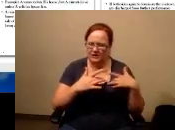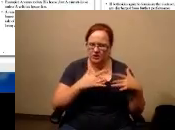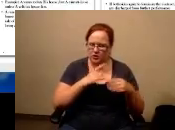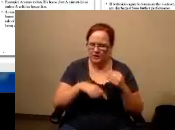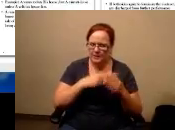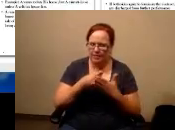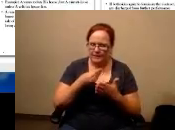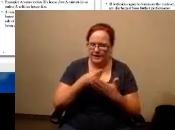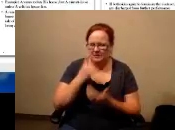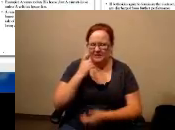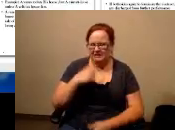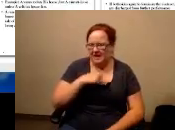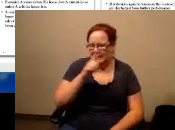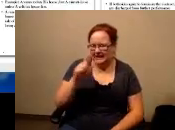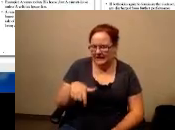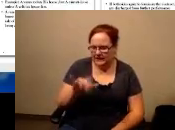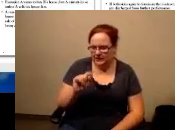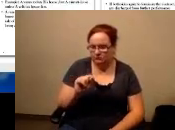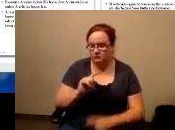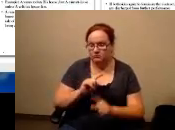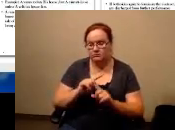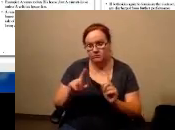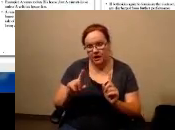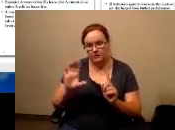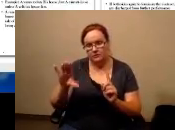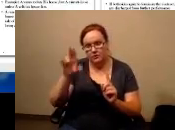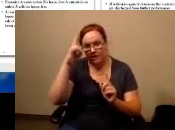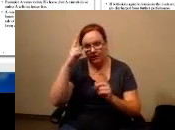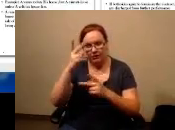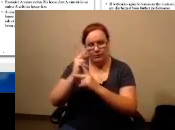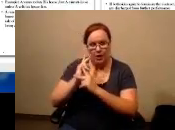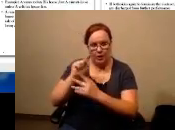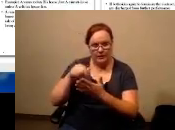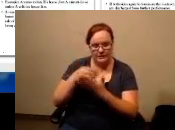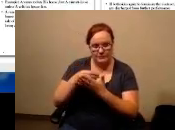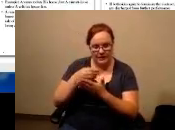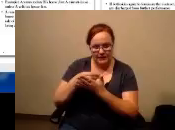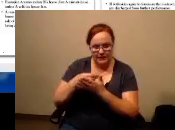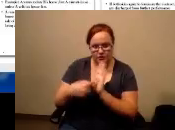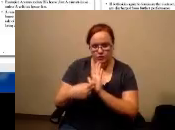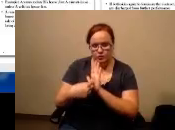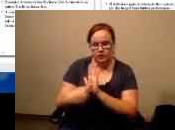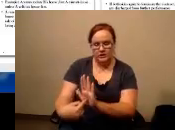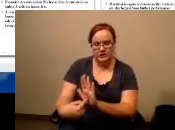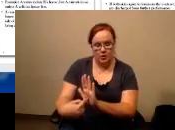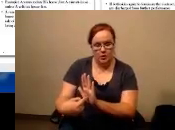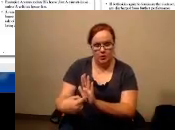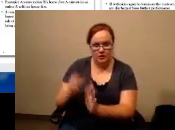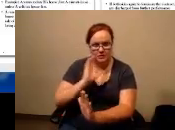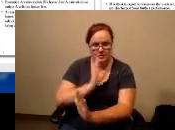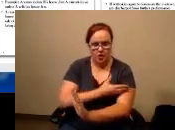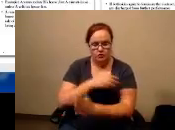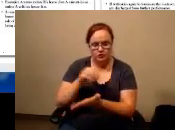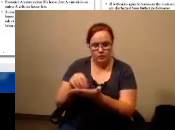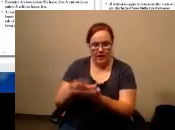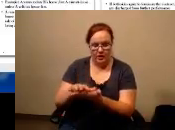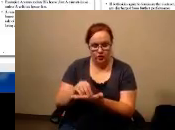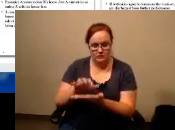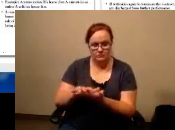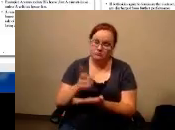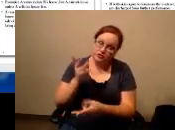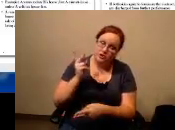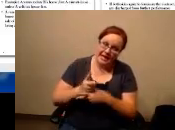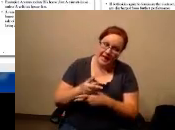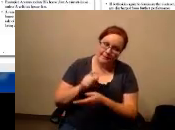because I didn't really need it, but your uncle borrowed this money from me. And she showed her daughters her records of this. She was keeping notes of all of